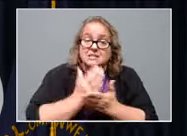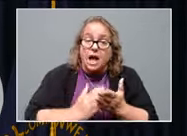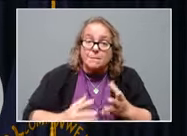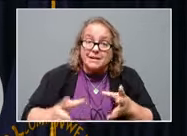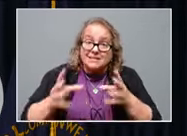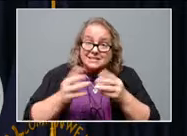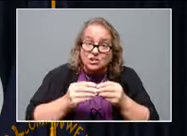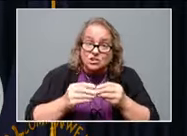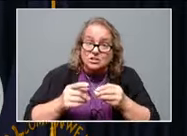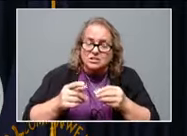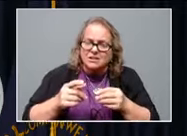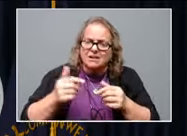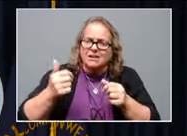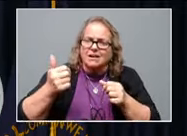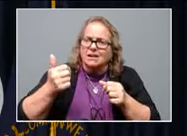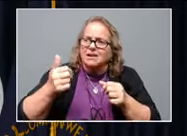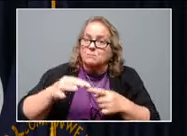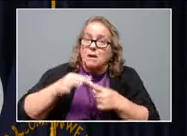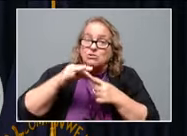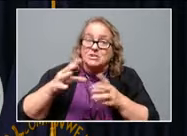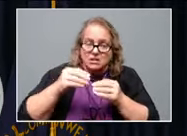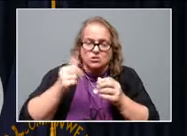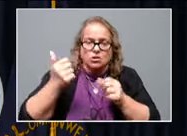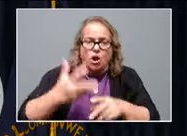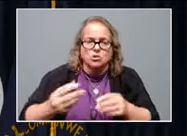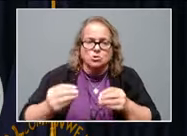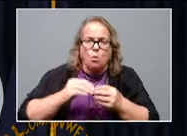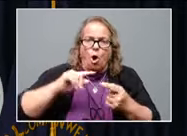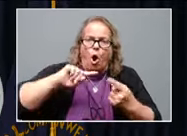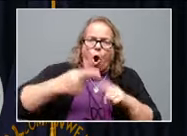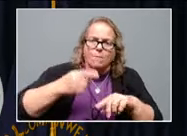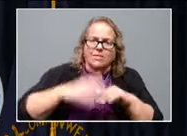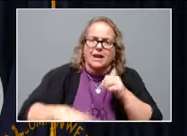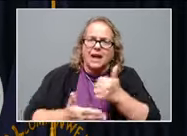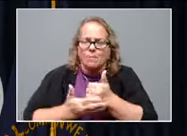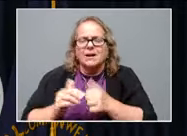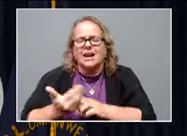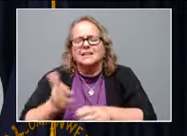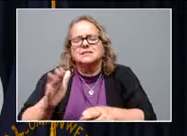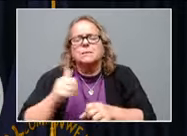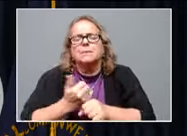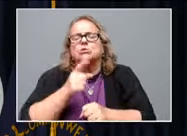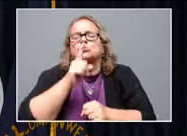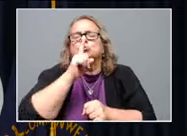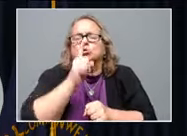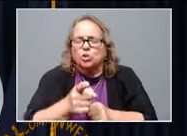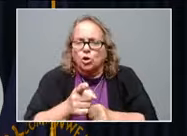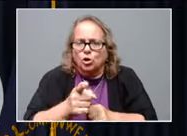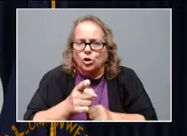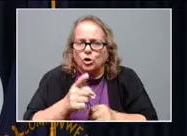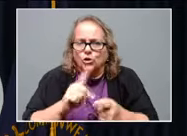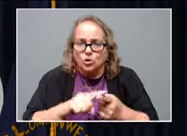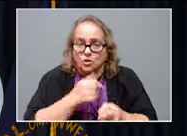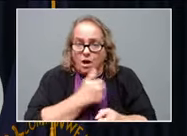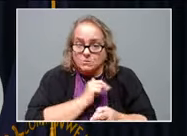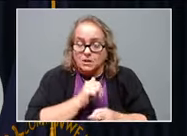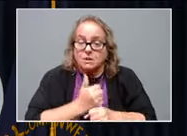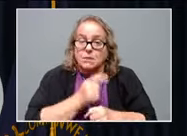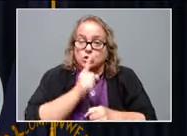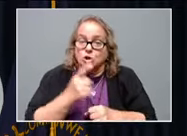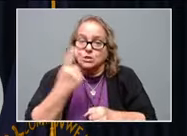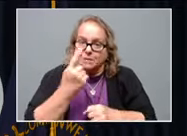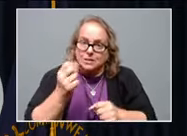to help. And so even to the hospital systems, I'd say let's make sure that we know something is worth it,